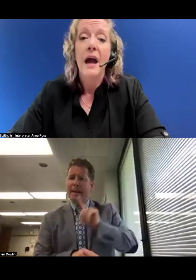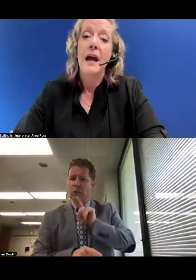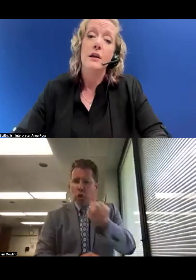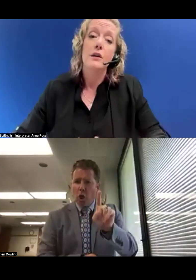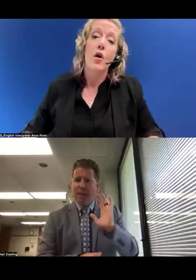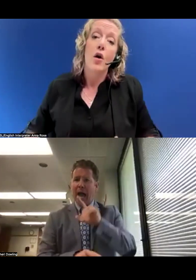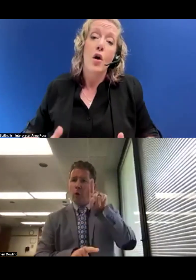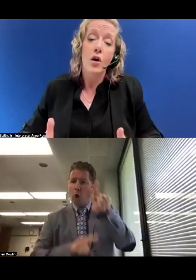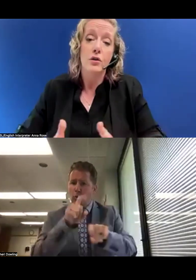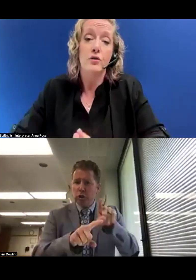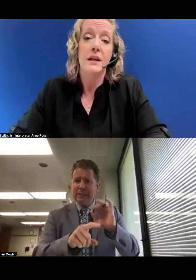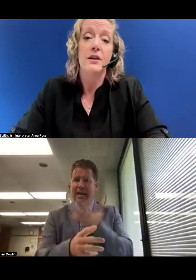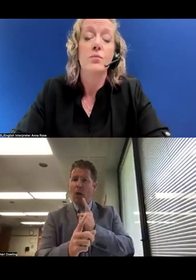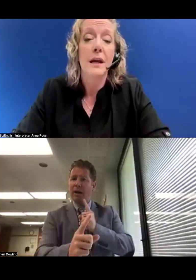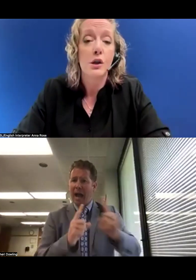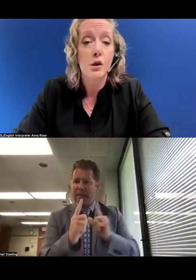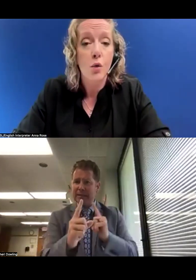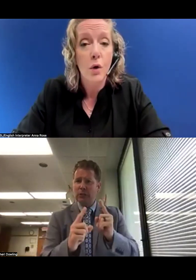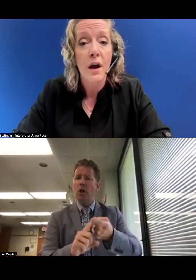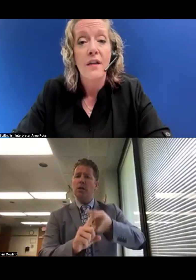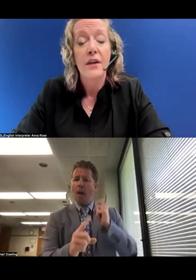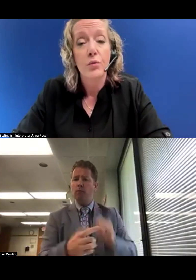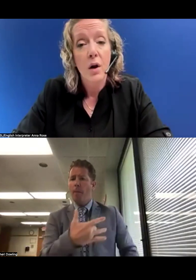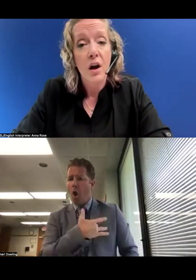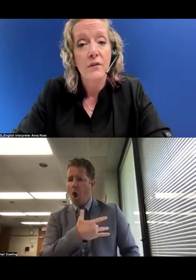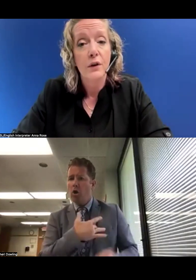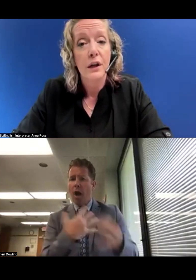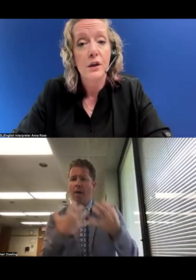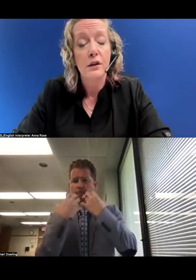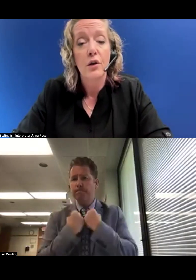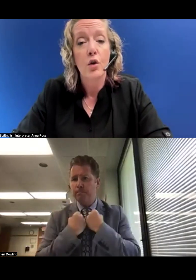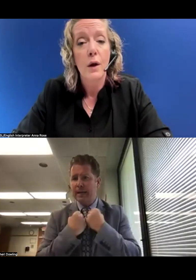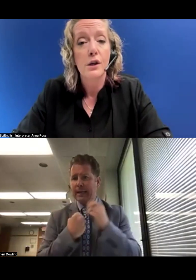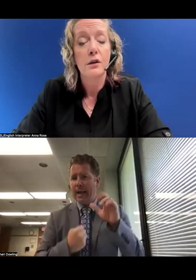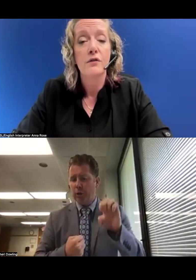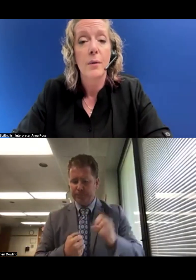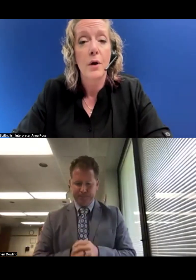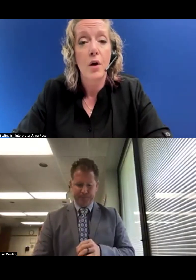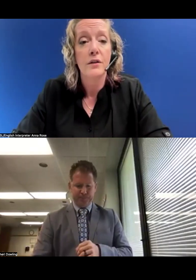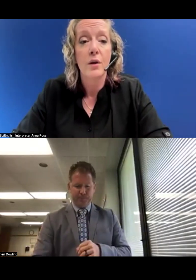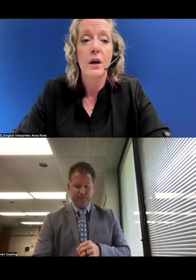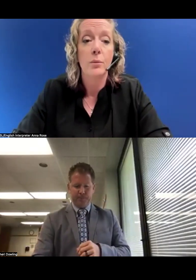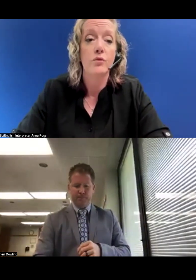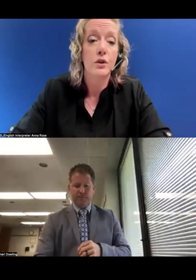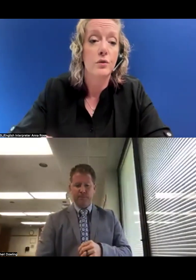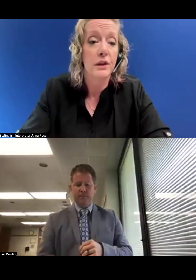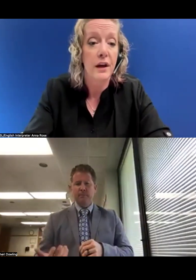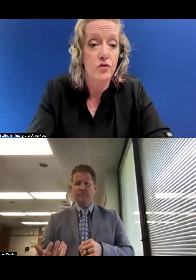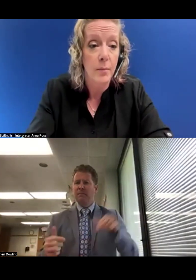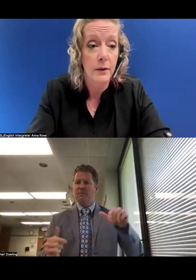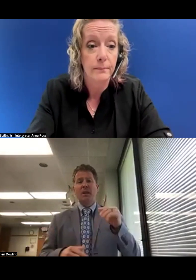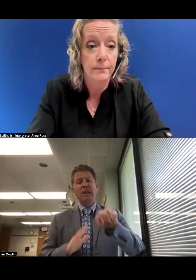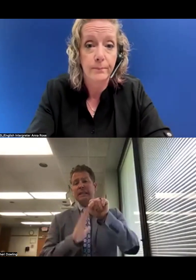process, and it is our duty to make sure that through our conversations and our questions from the heart that we help to reduce